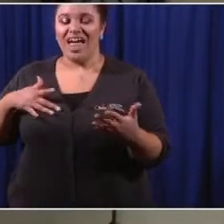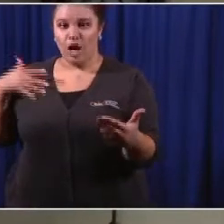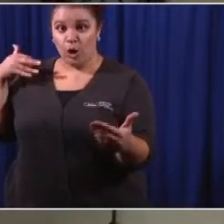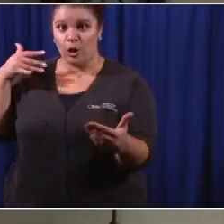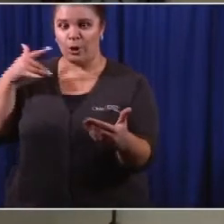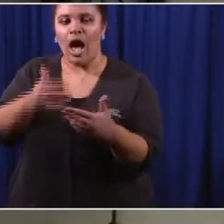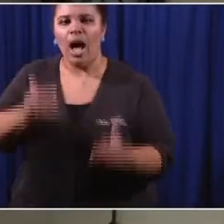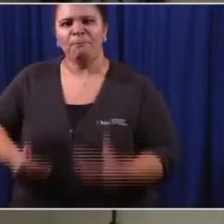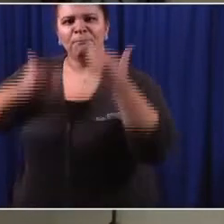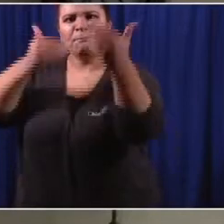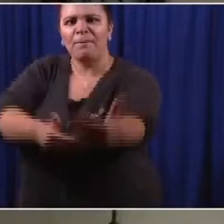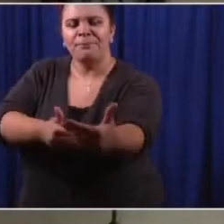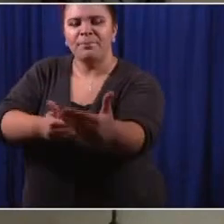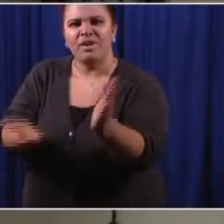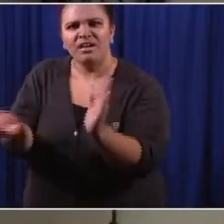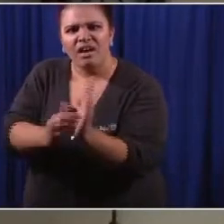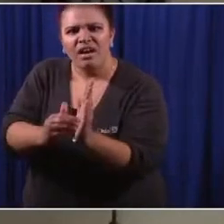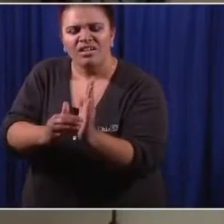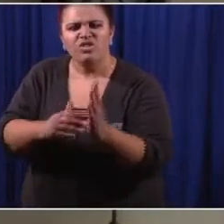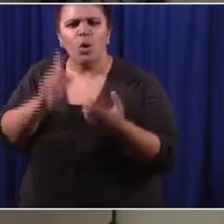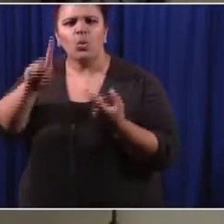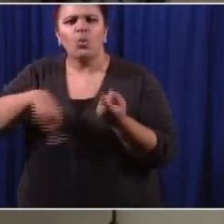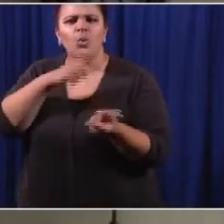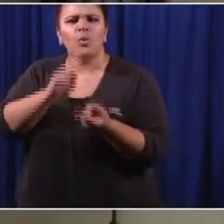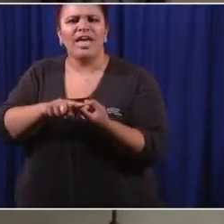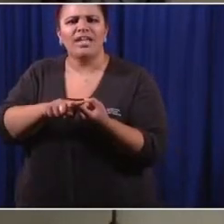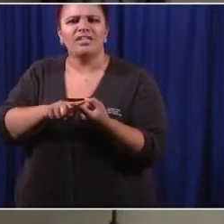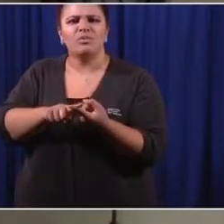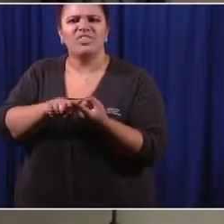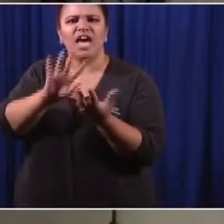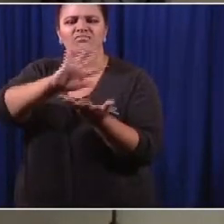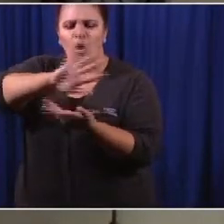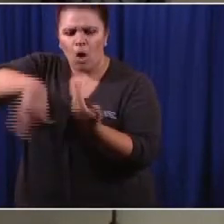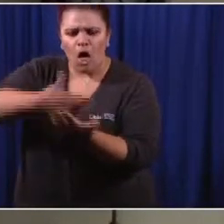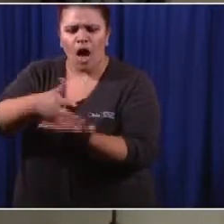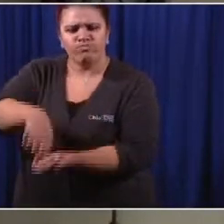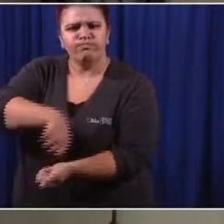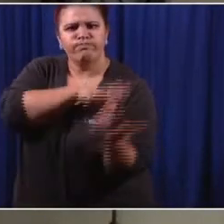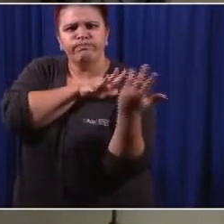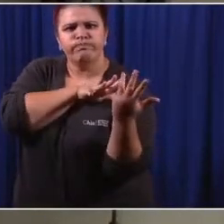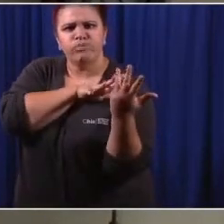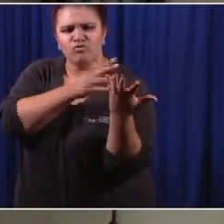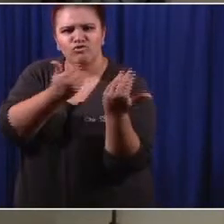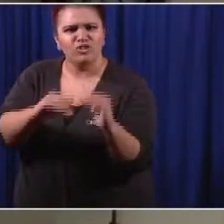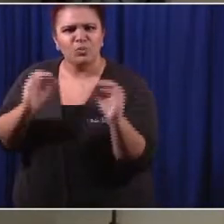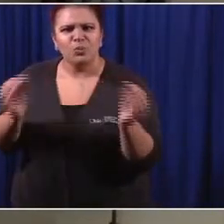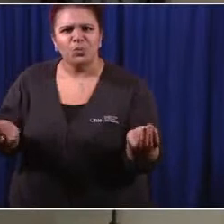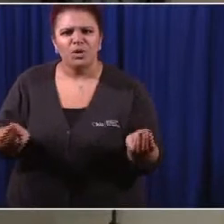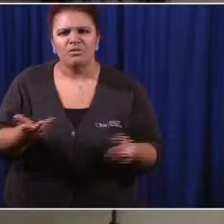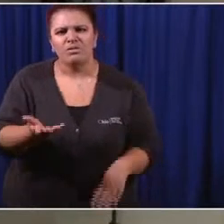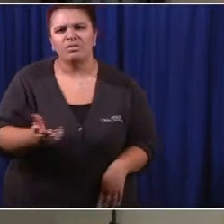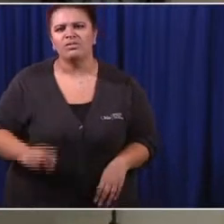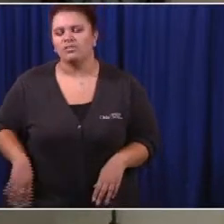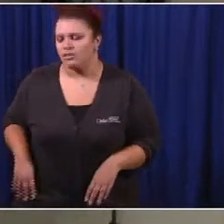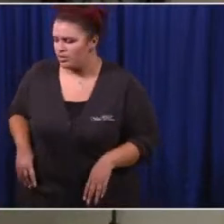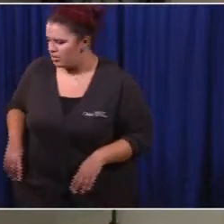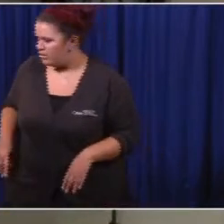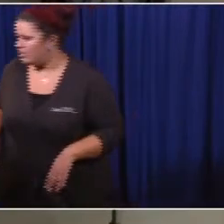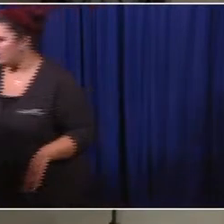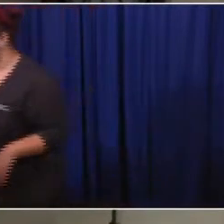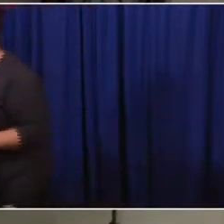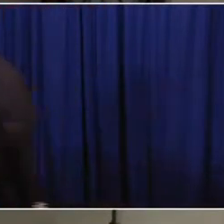restrictions come off? Well, Jim, look, that's a good question. I'm asked that question a lot, not just by legislators. When